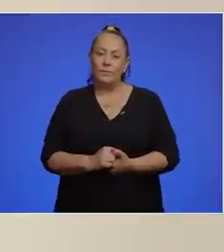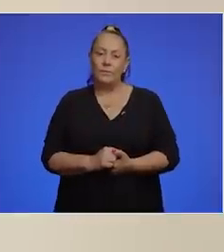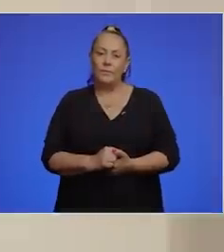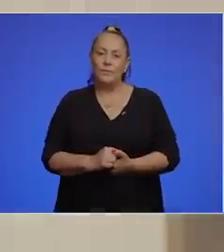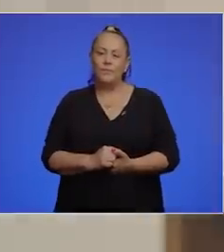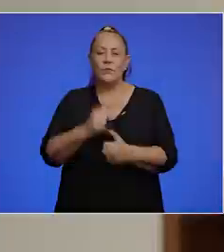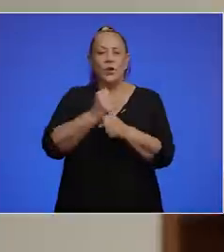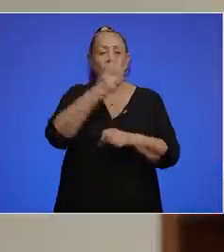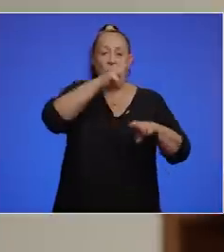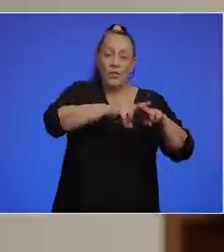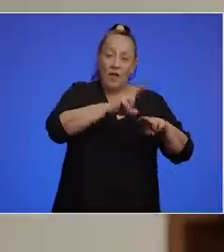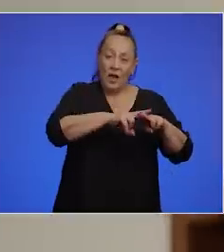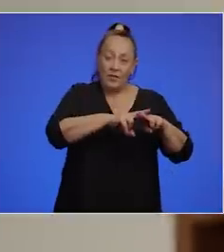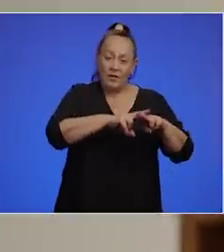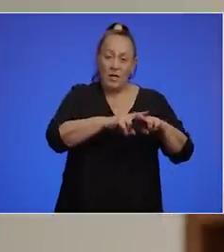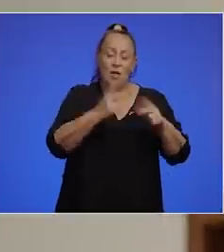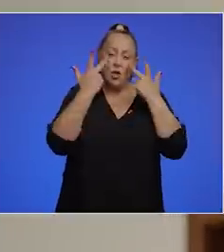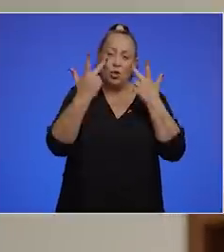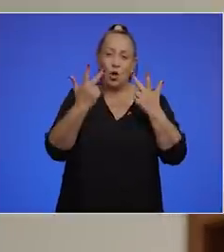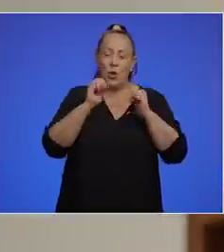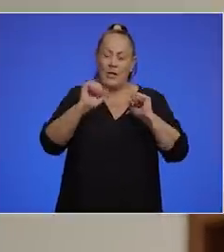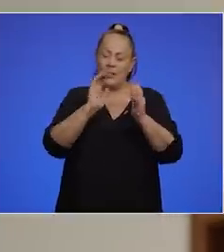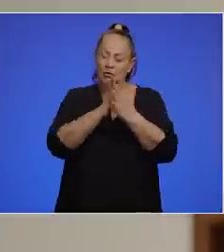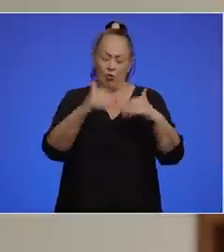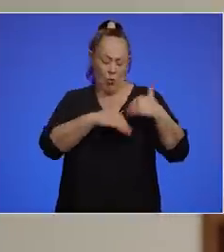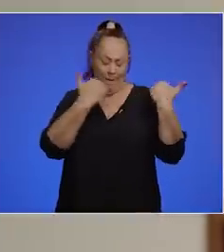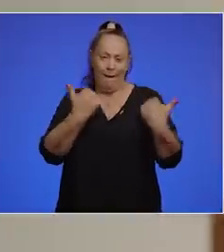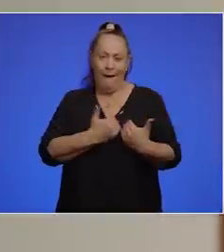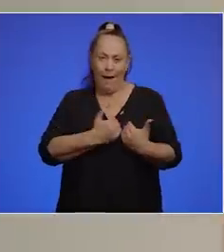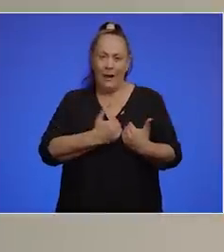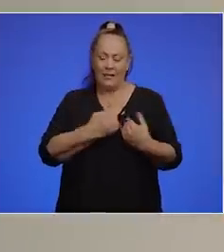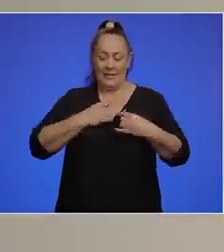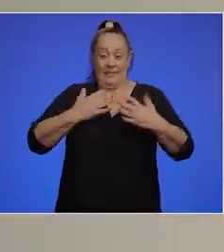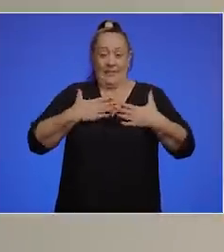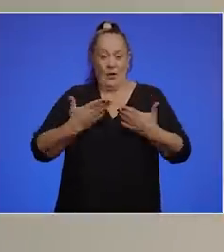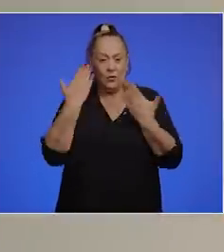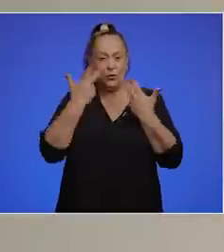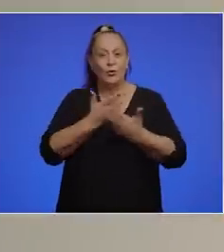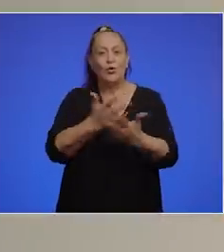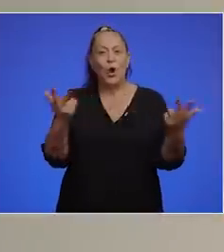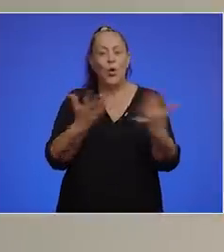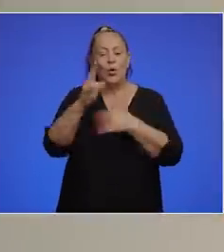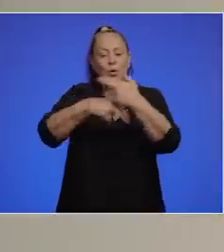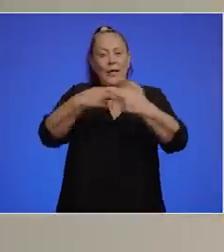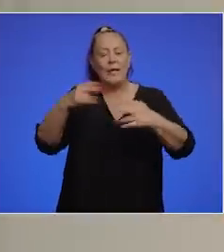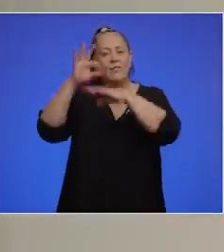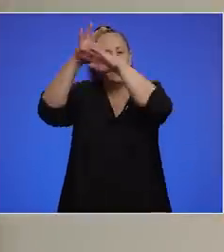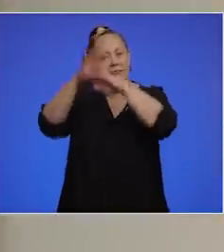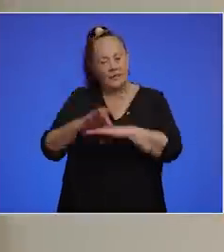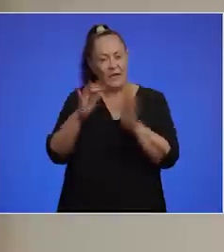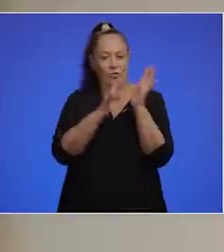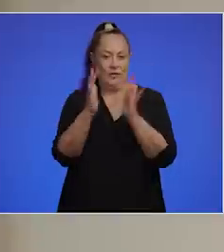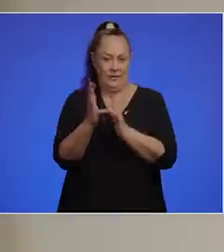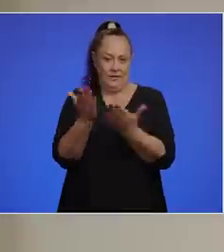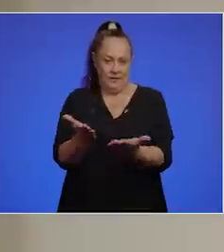Godhead God the Father Shows his very heart Indeed his very self Through the gift of his